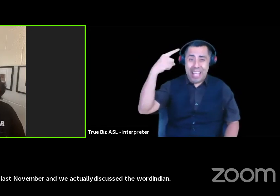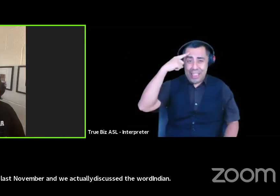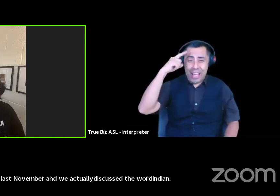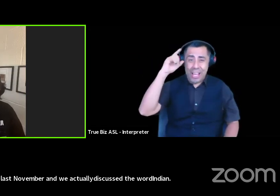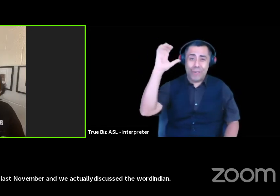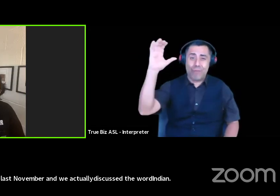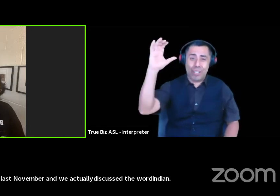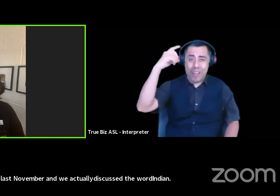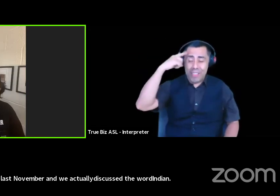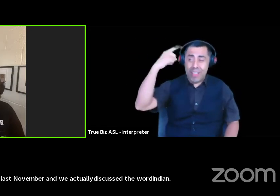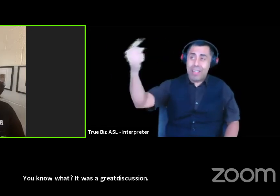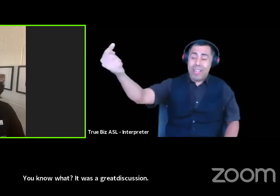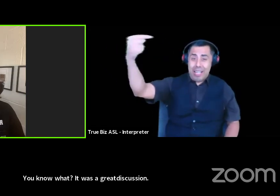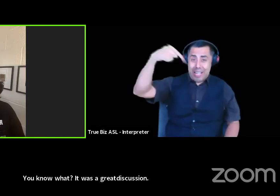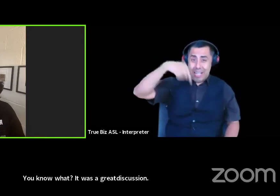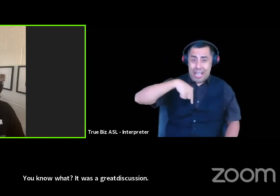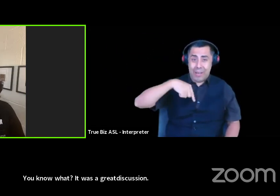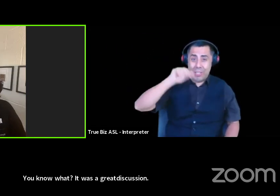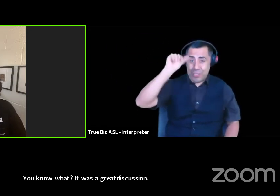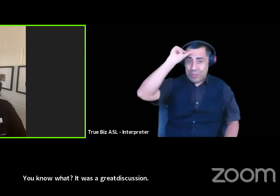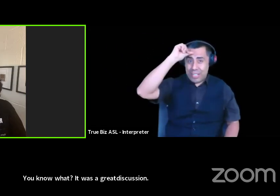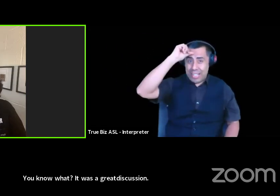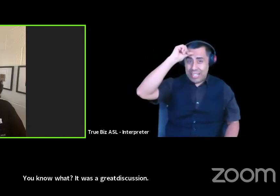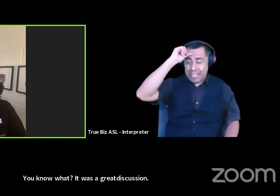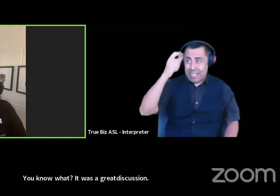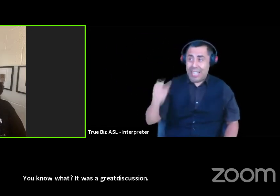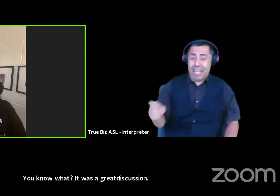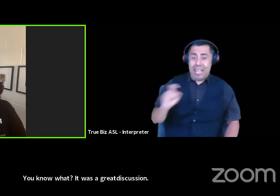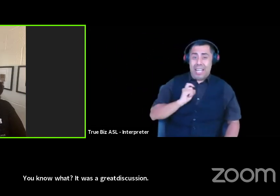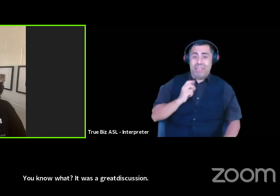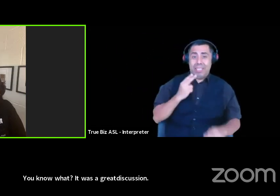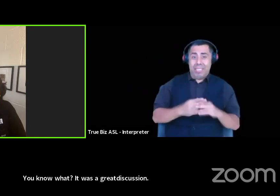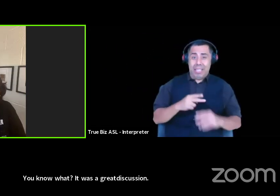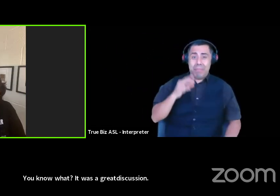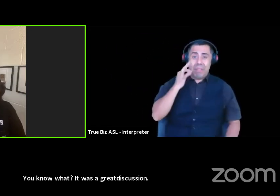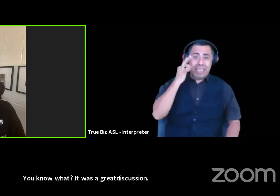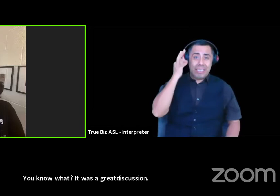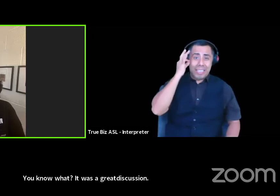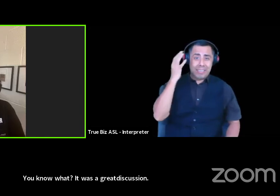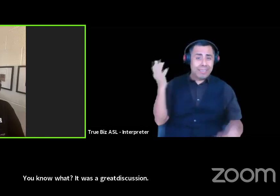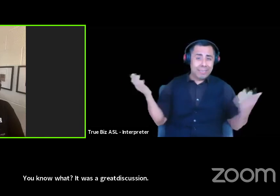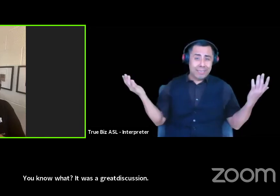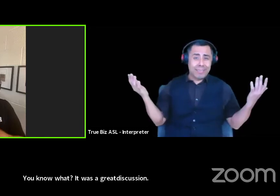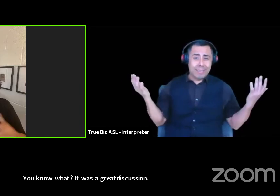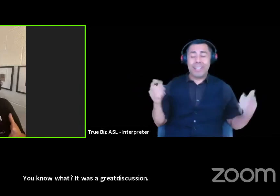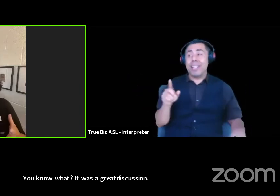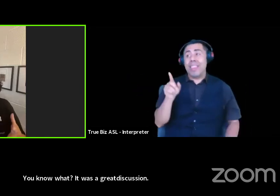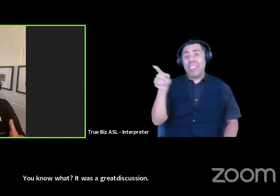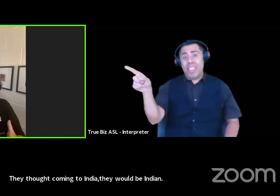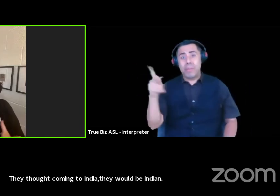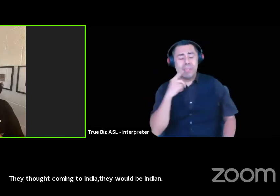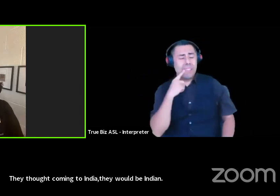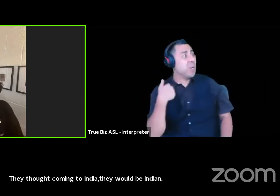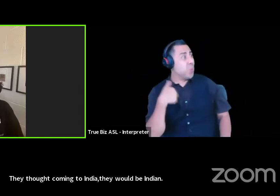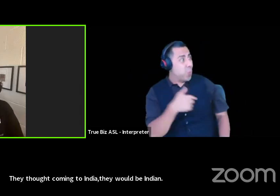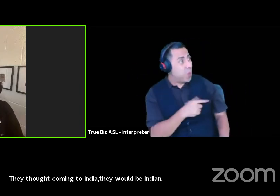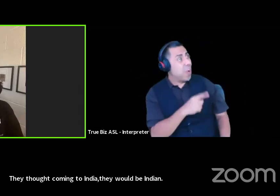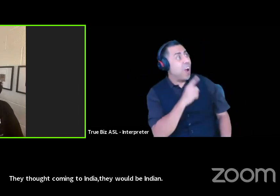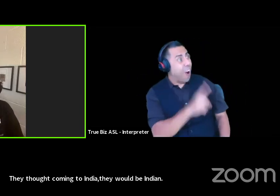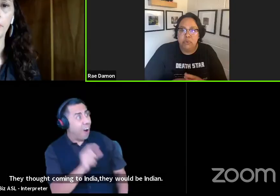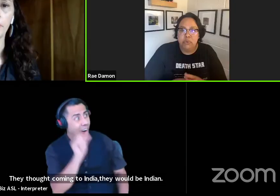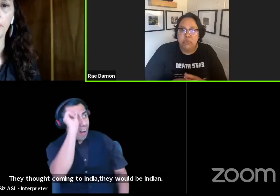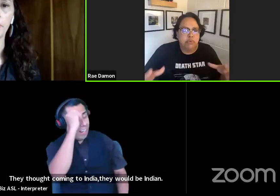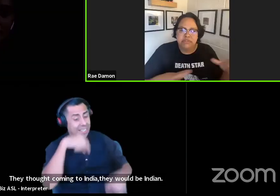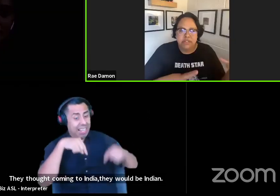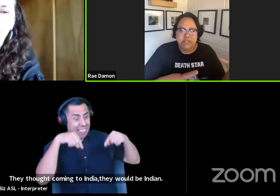go, and when I went back there, they're like, well, we live in India, we are Indians. So, but it was a great conversation to